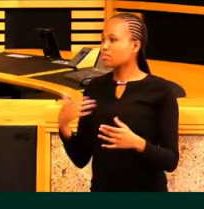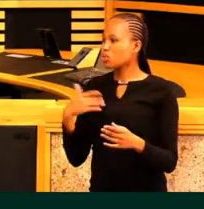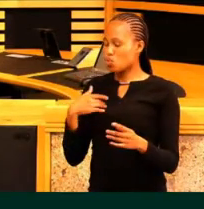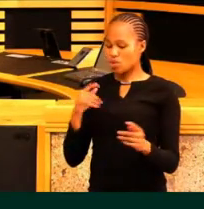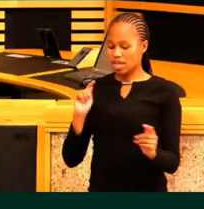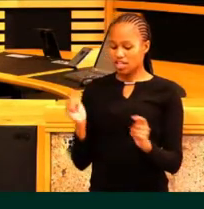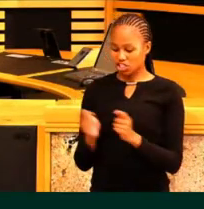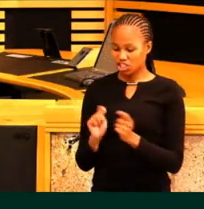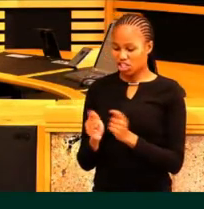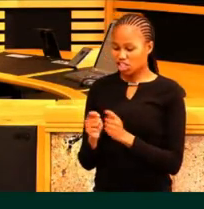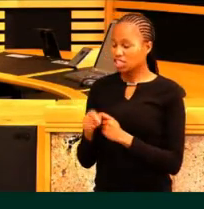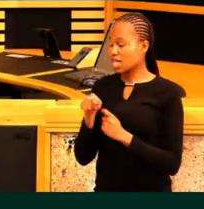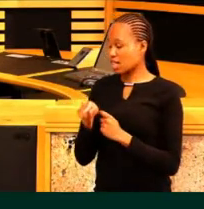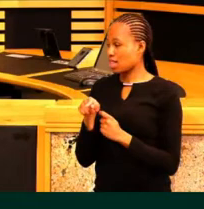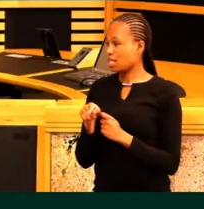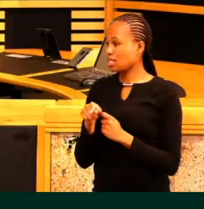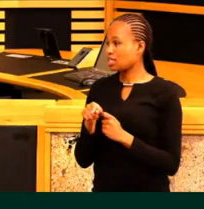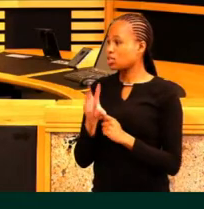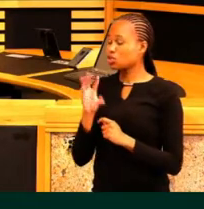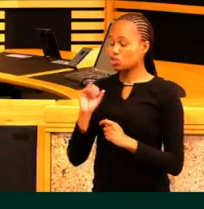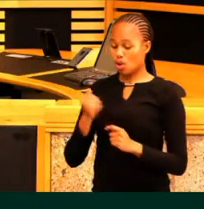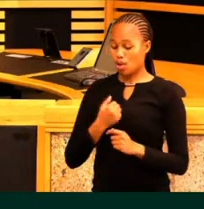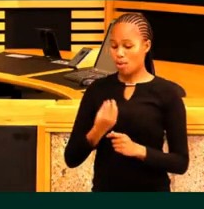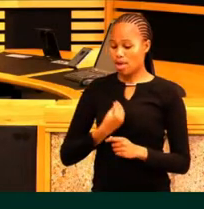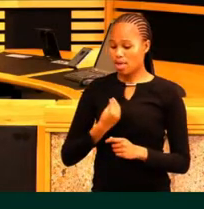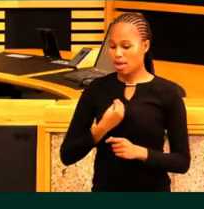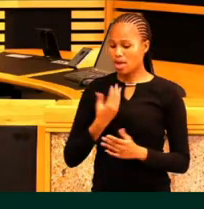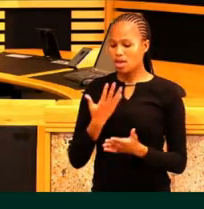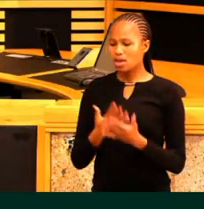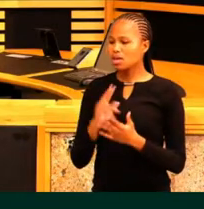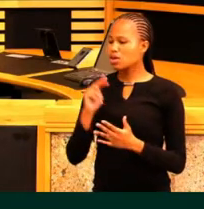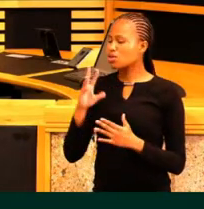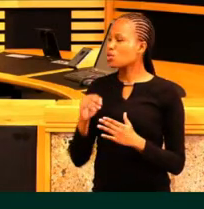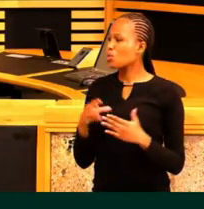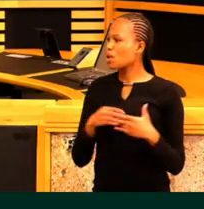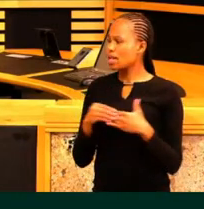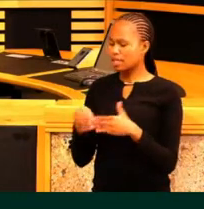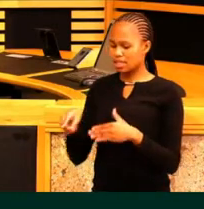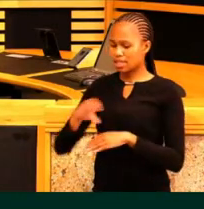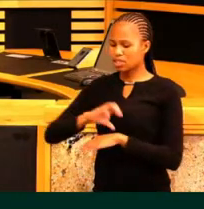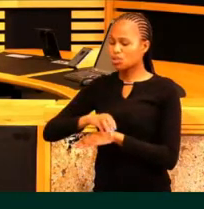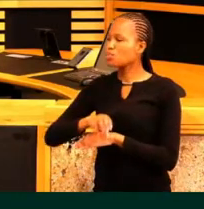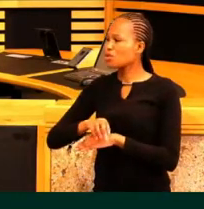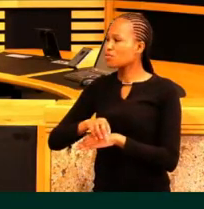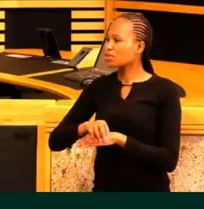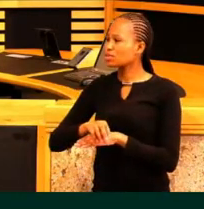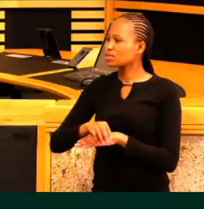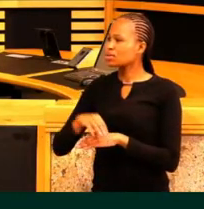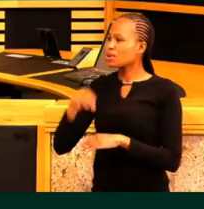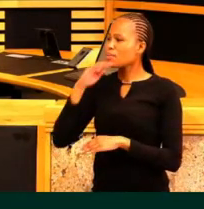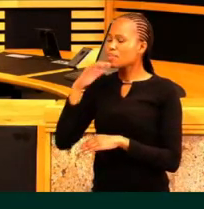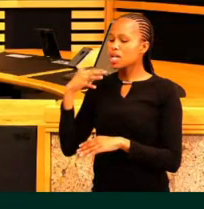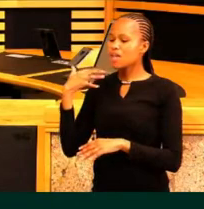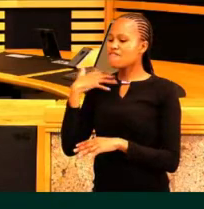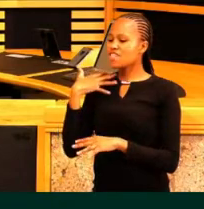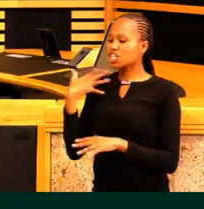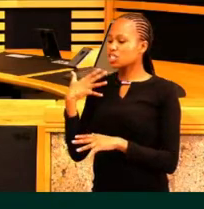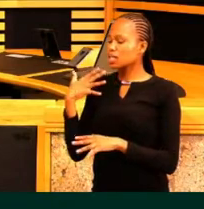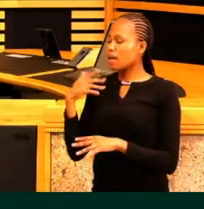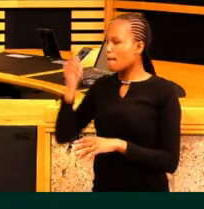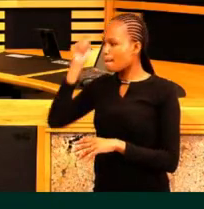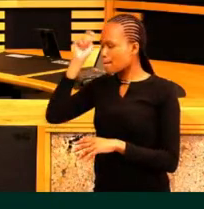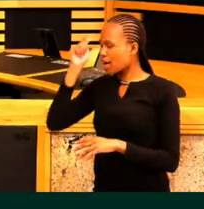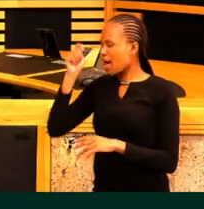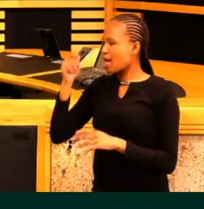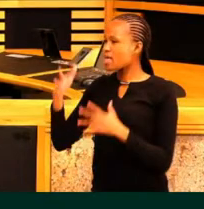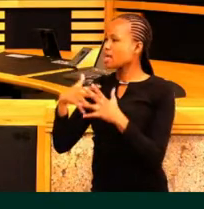changing that so that our young people can no longer leave this province for them to be a fisherman elsewhere they must be